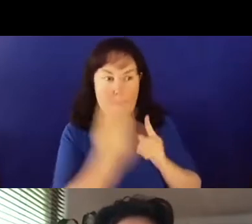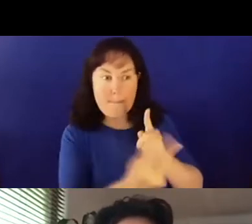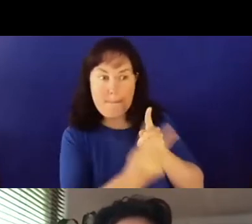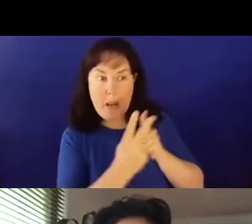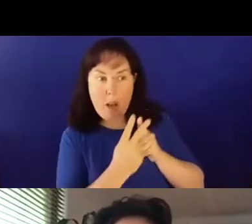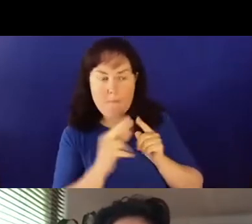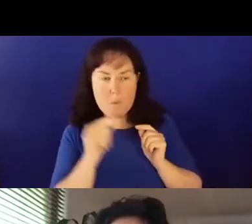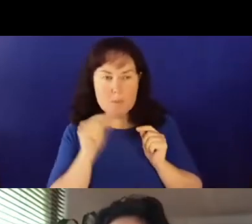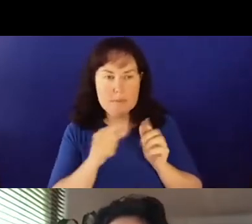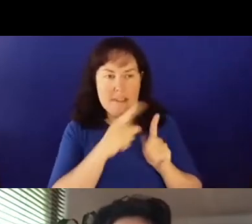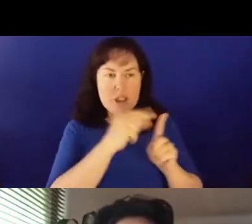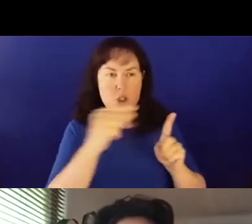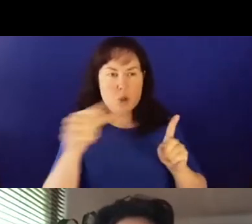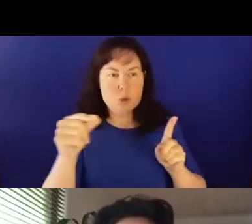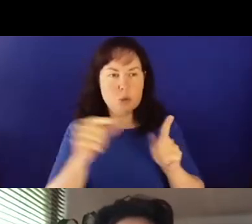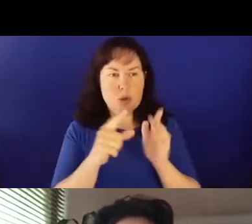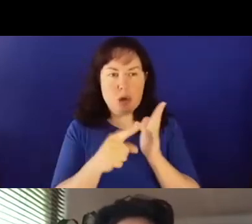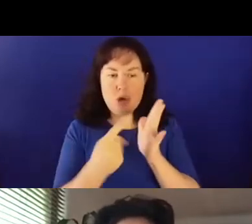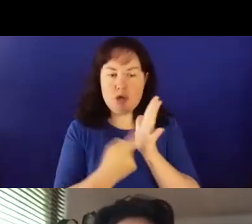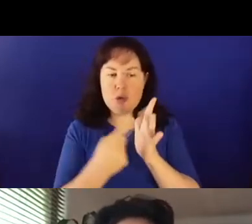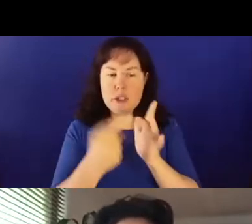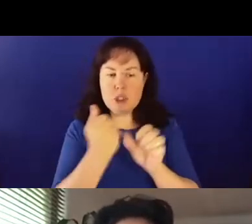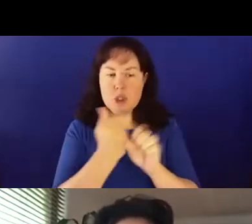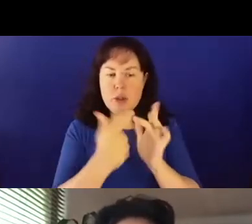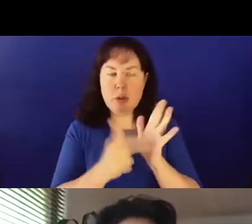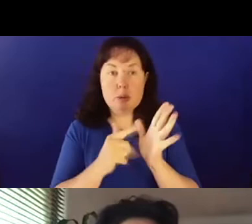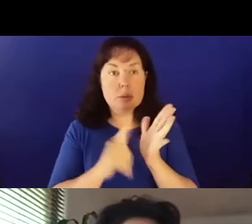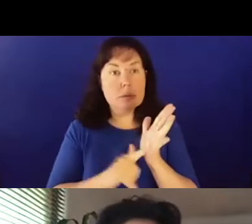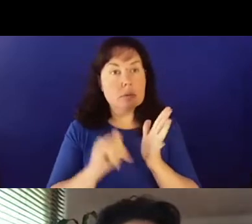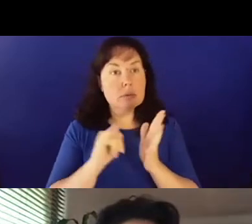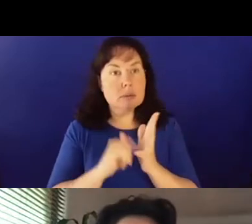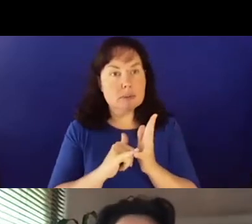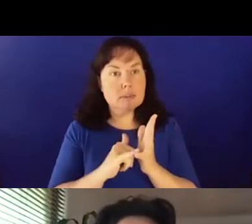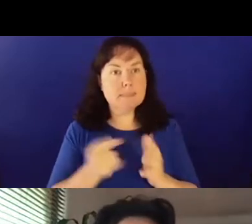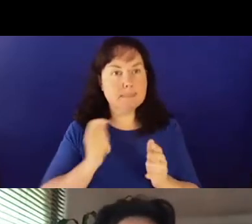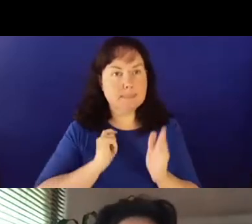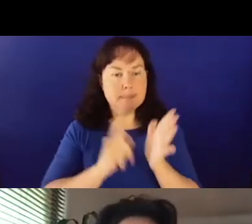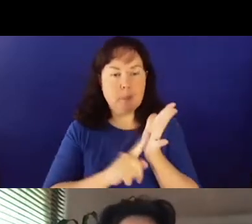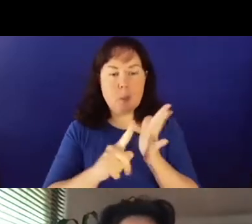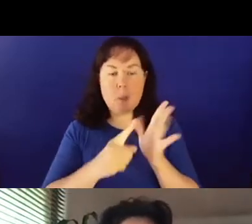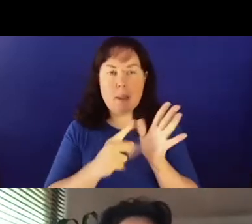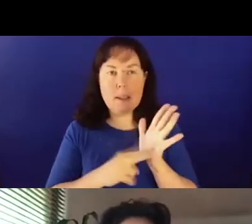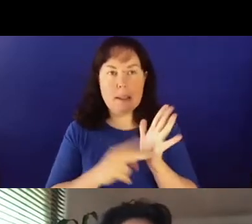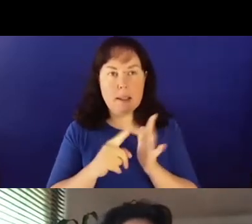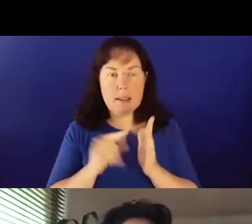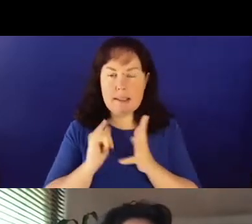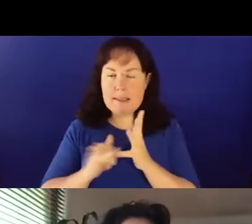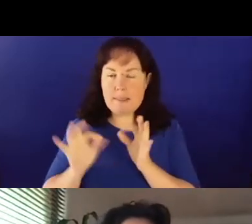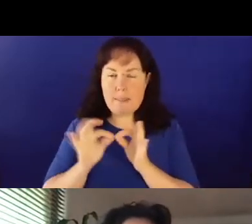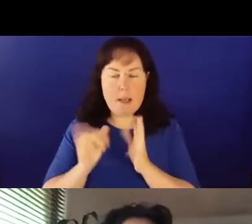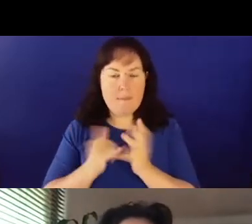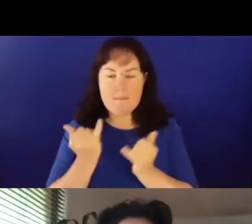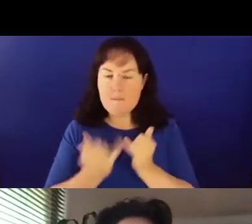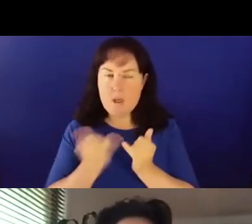Yeah, sure. So for Digital Originals, I'd say SBS is really interested in that boldness of vision,